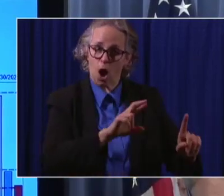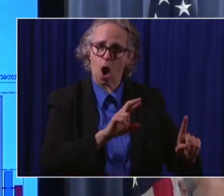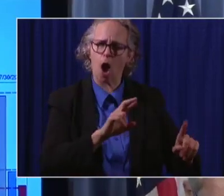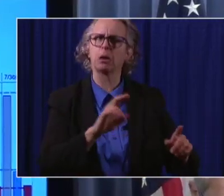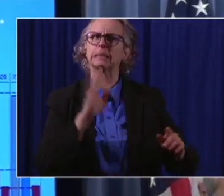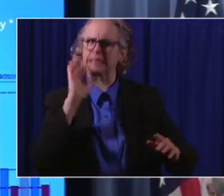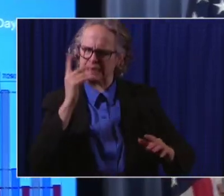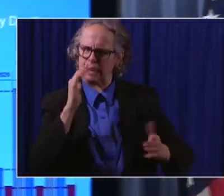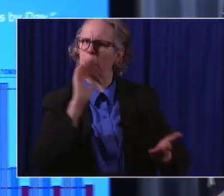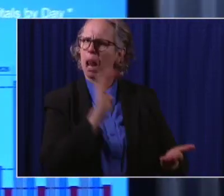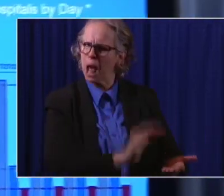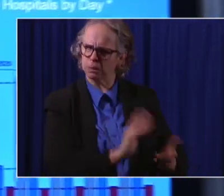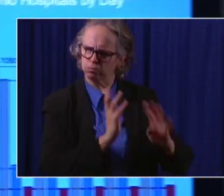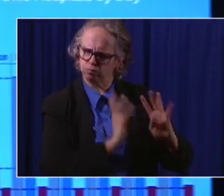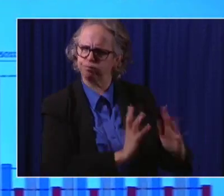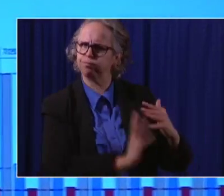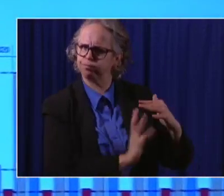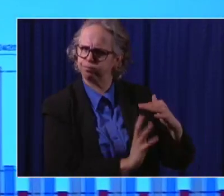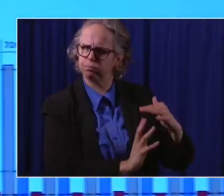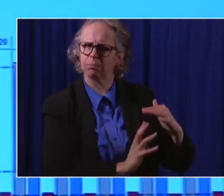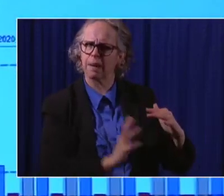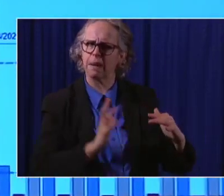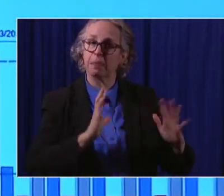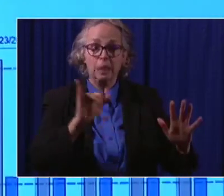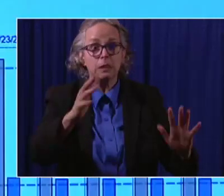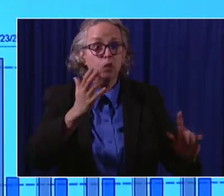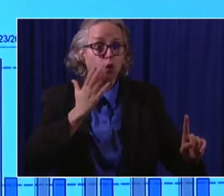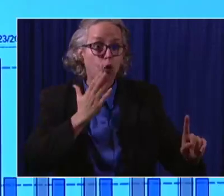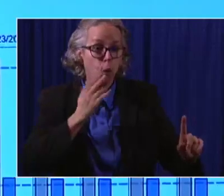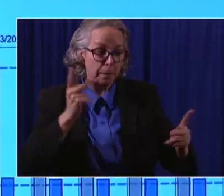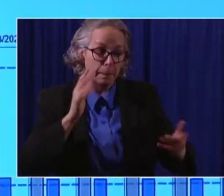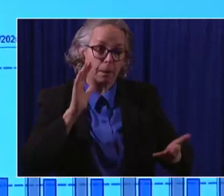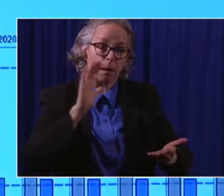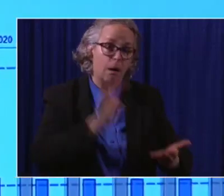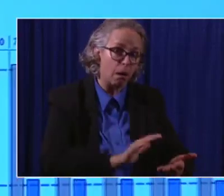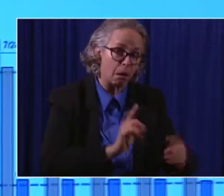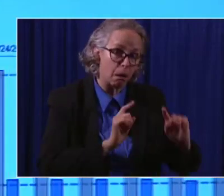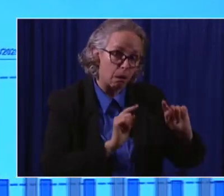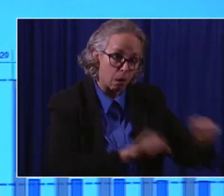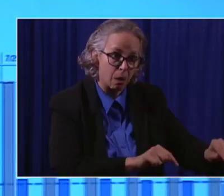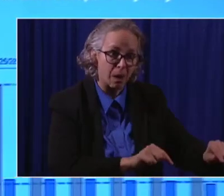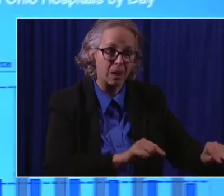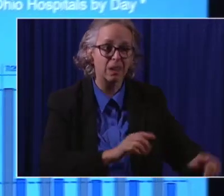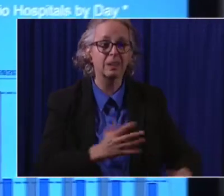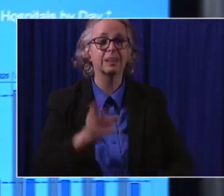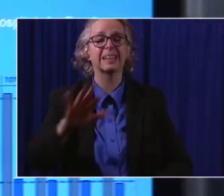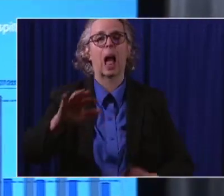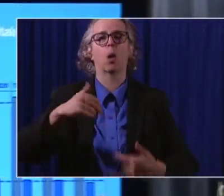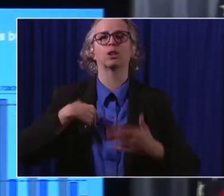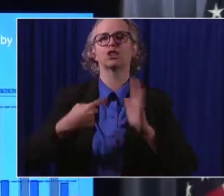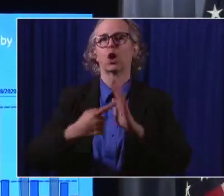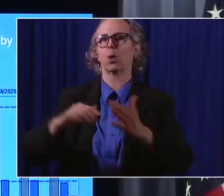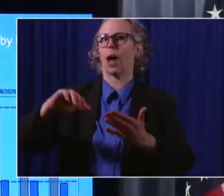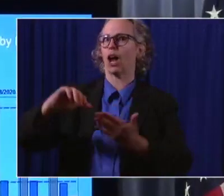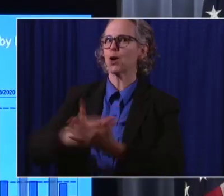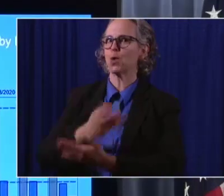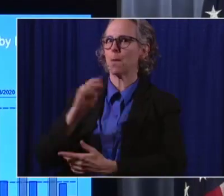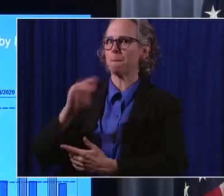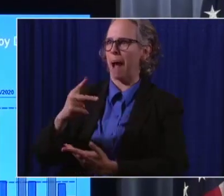COVID-19. So that is a good sign. Now, let's go to the new map and take a look at what it is.